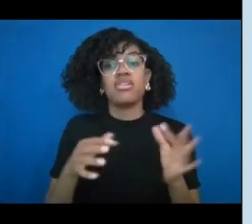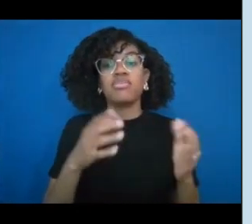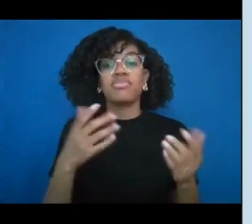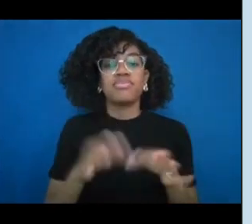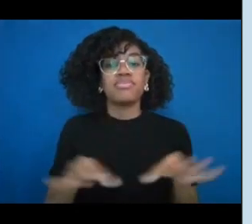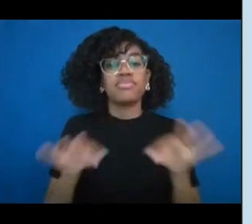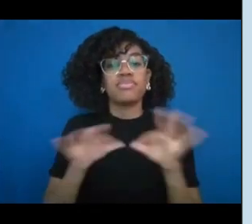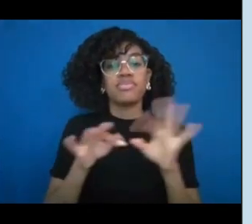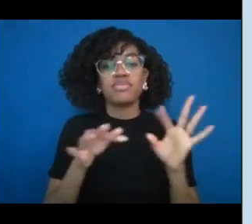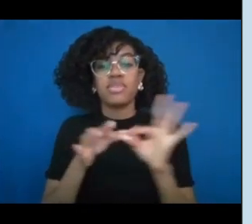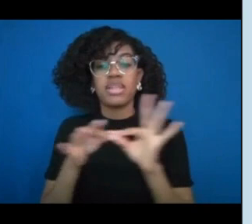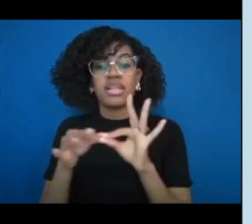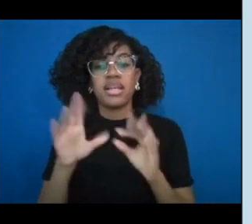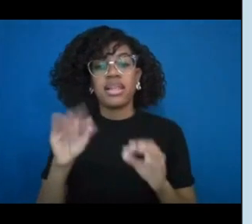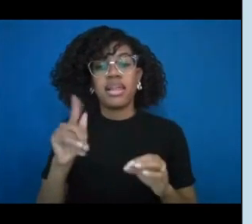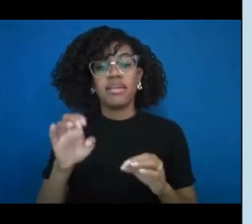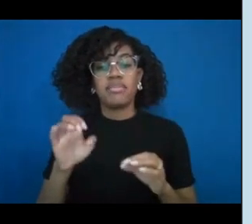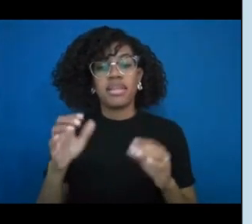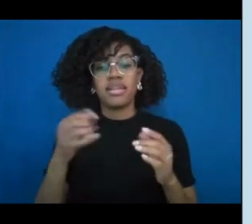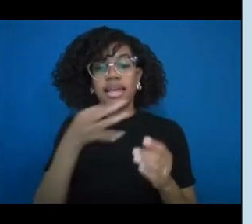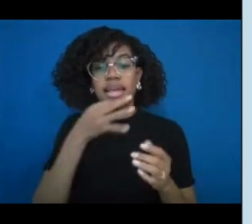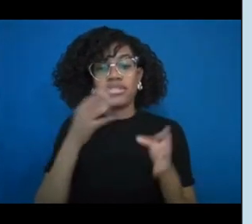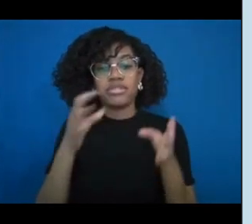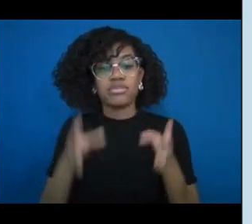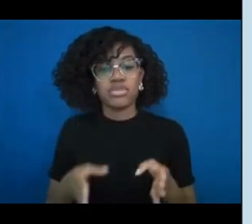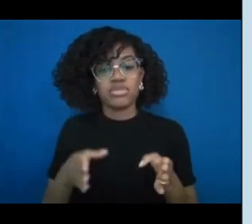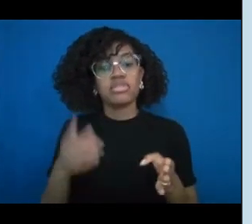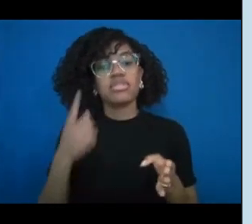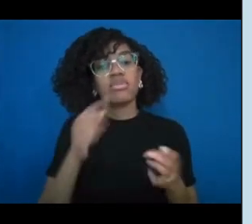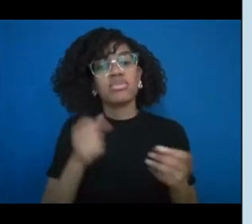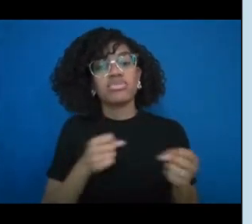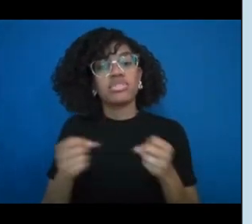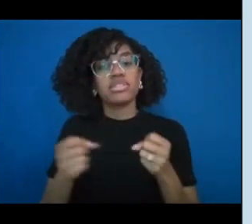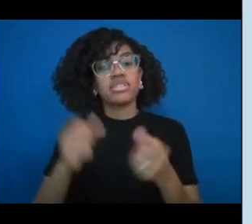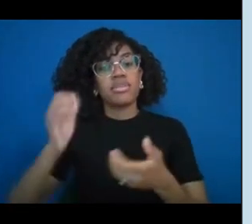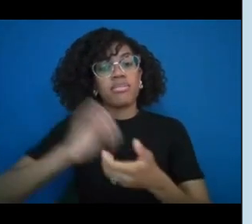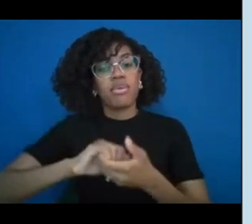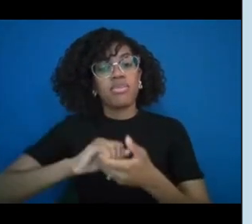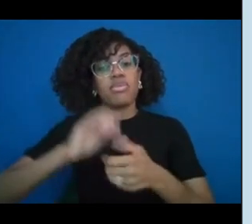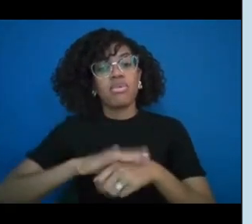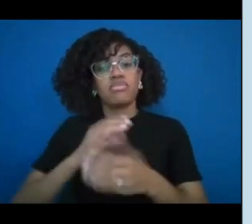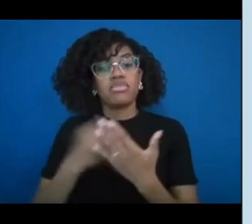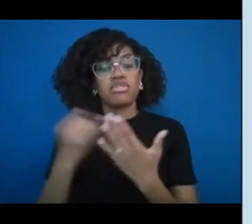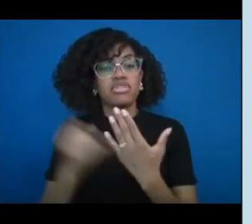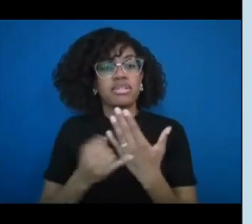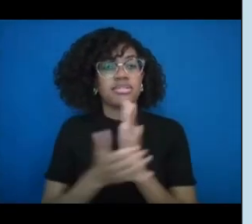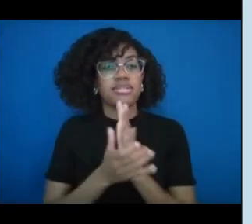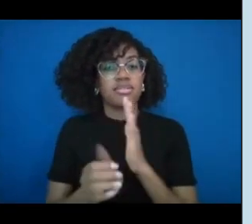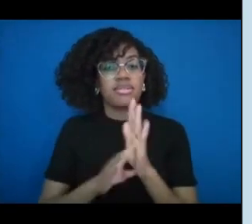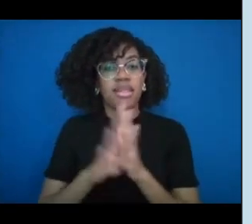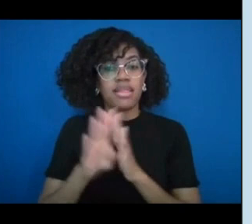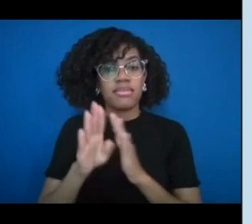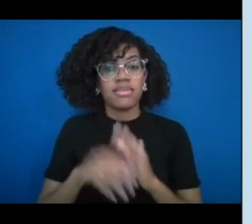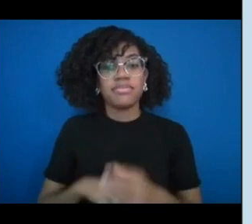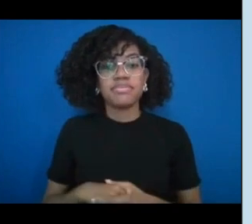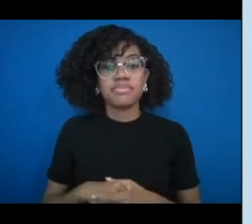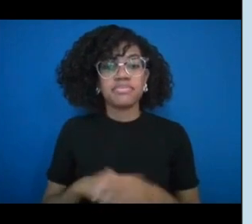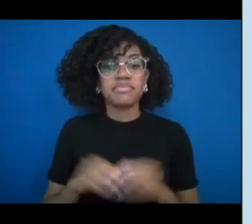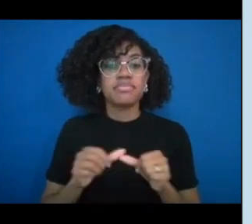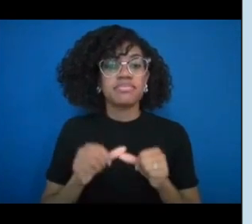to inform definition and skill development as you go forward.